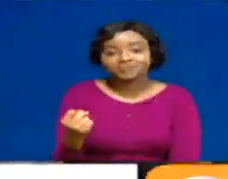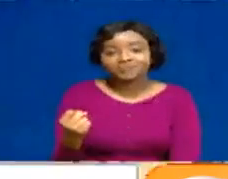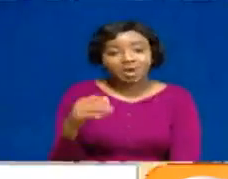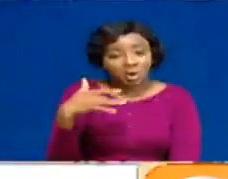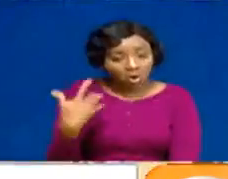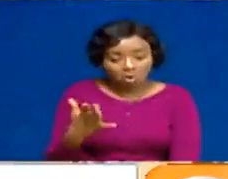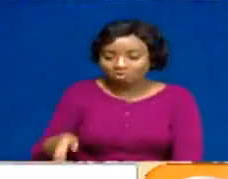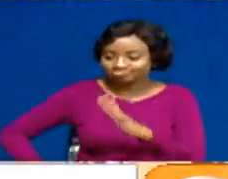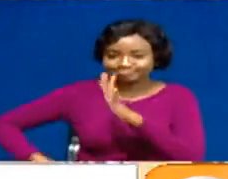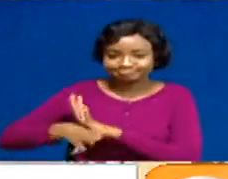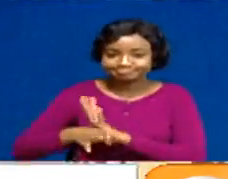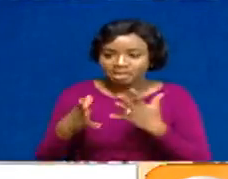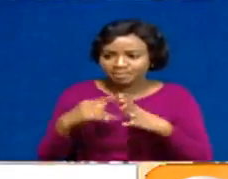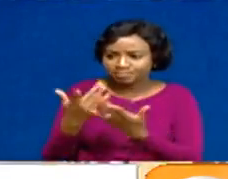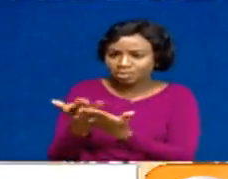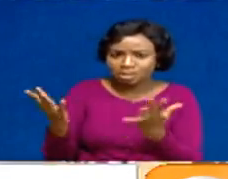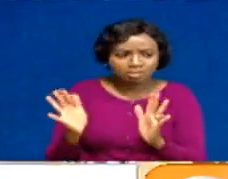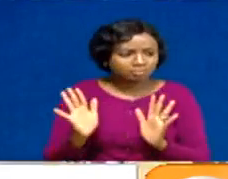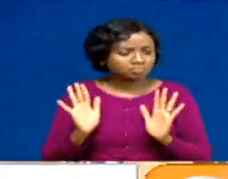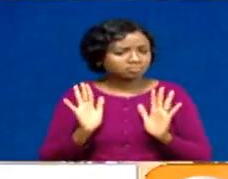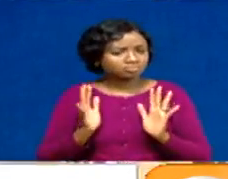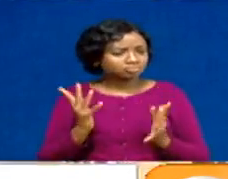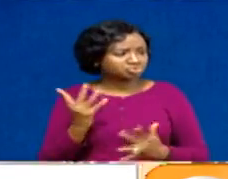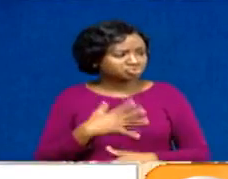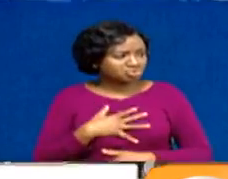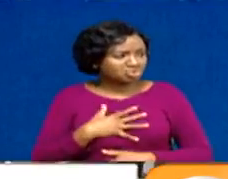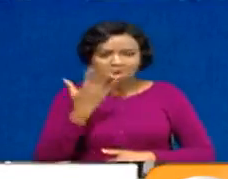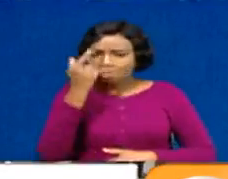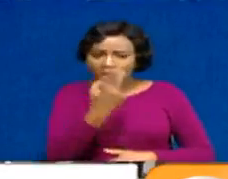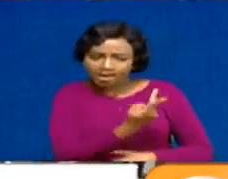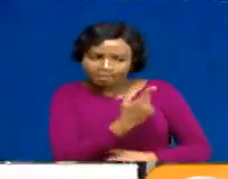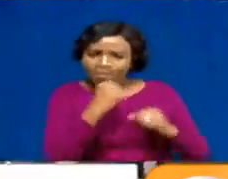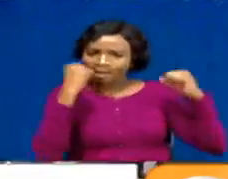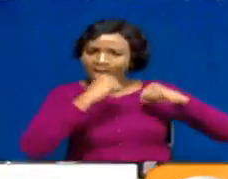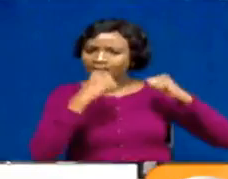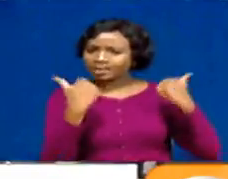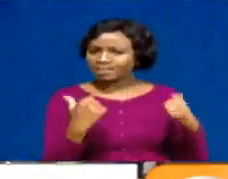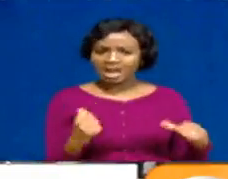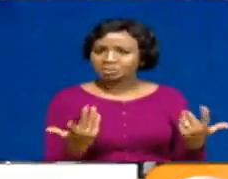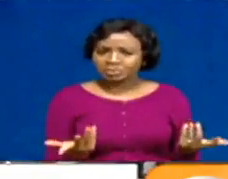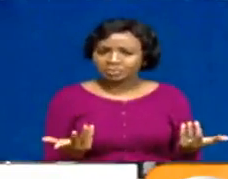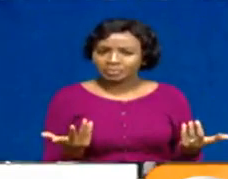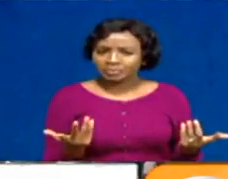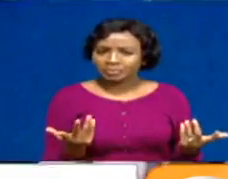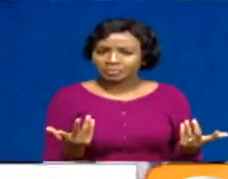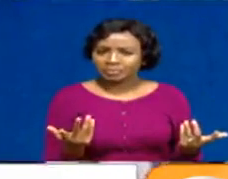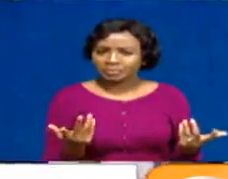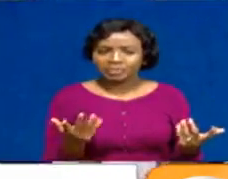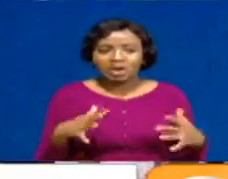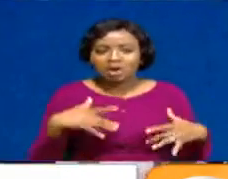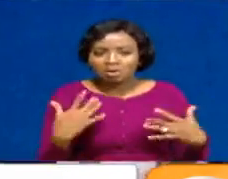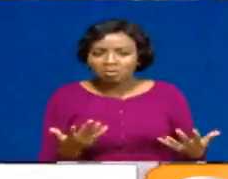Residents claim they were shocked as there is no agreement on the said compensation rates between Kenya National Assurance Company and the